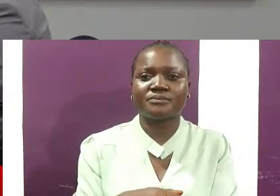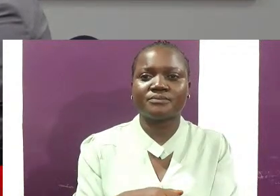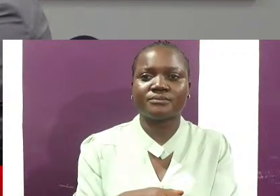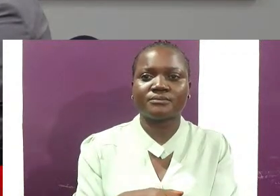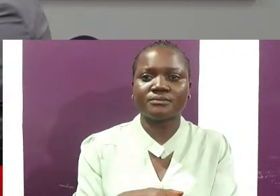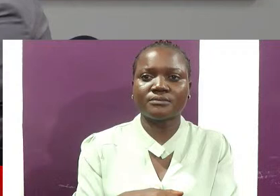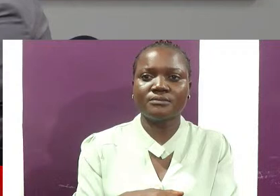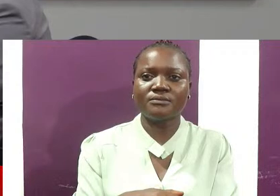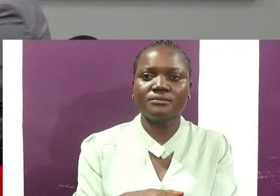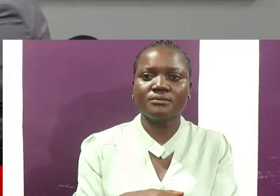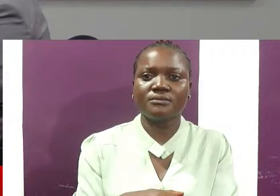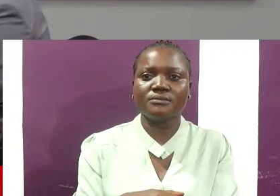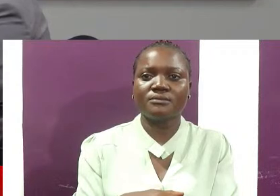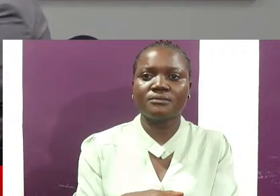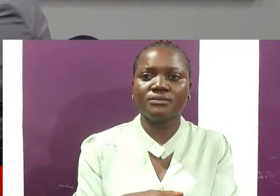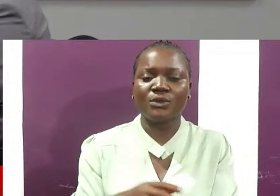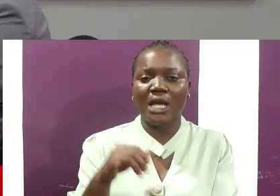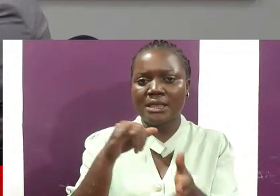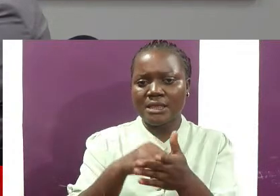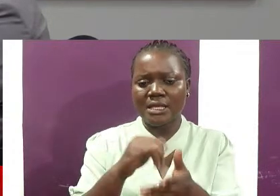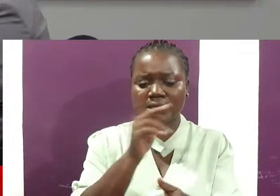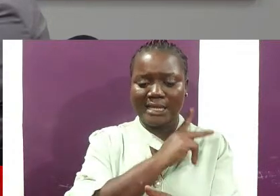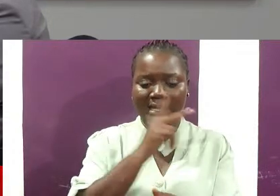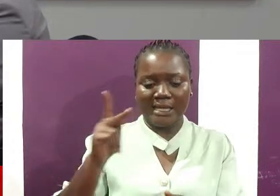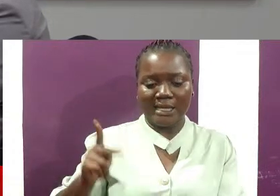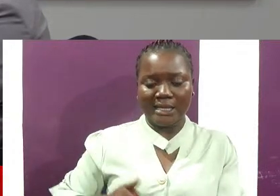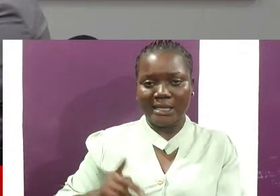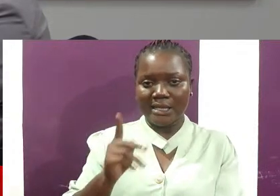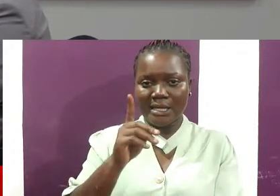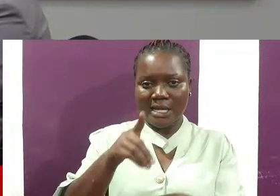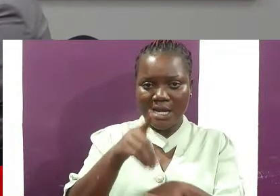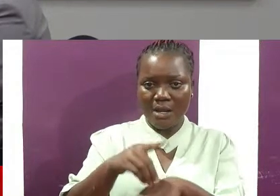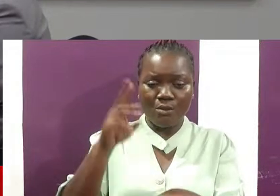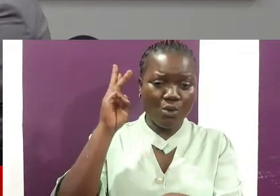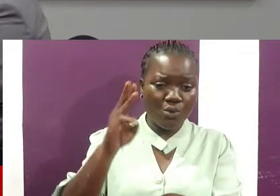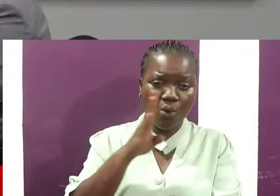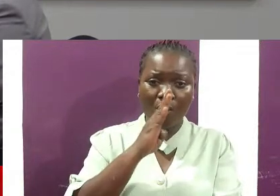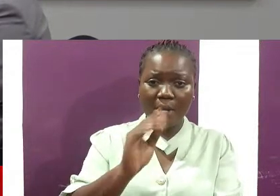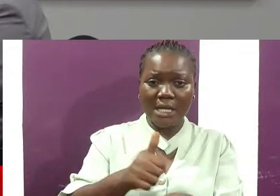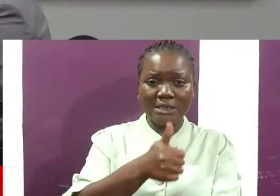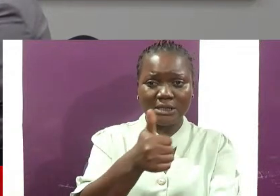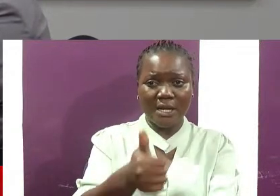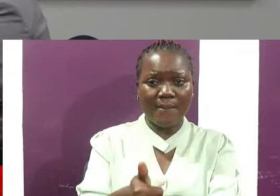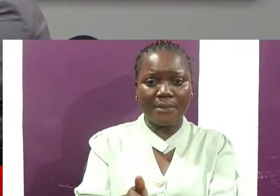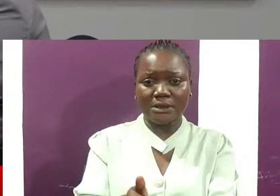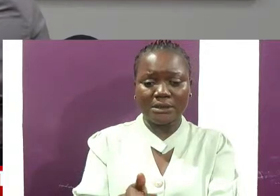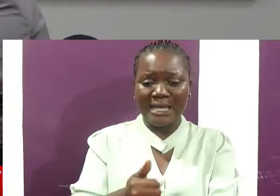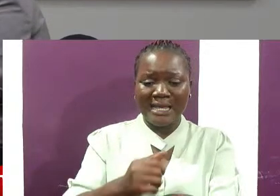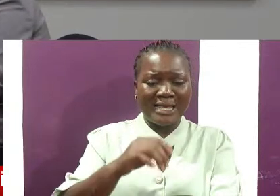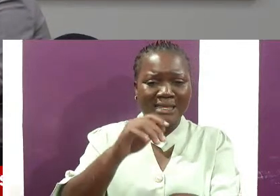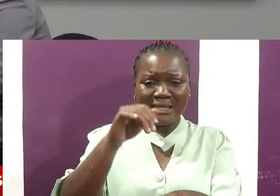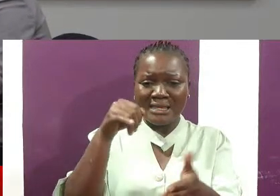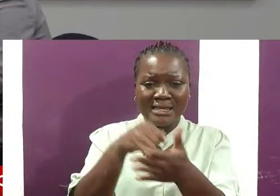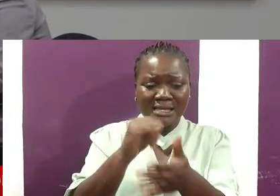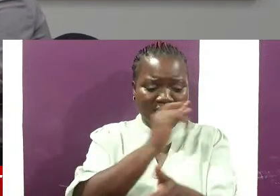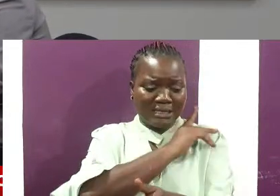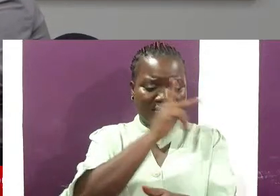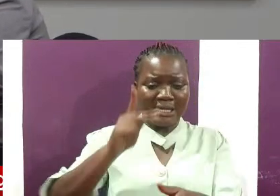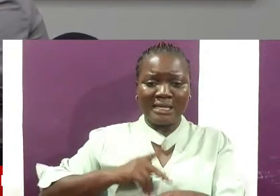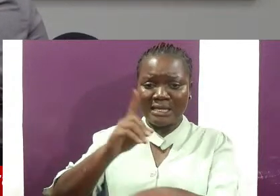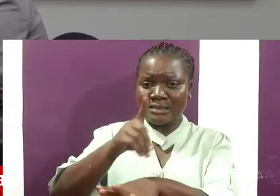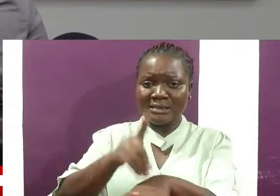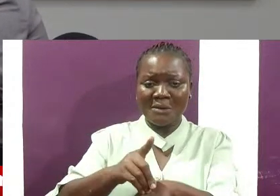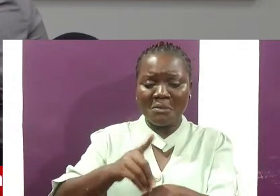because it says this kingdom that will be established, this fourth kingdom, can never be destroyed. It would be unfortunate for